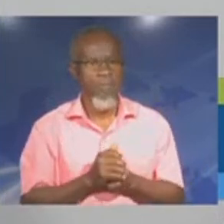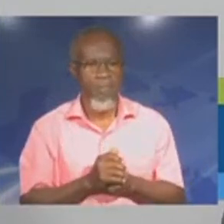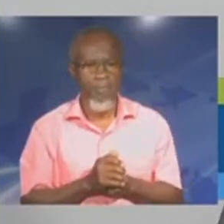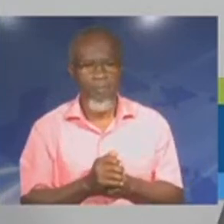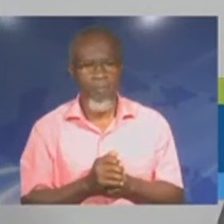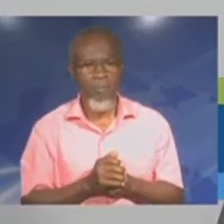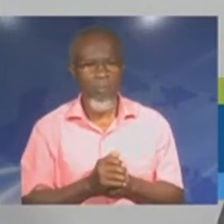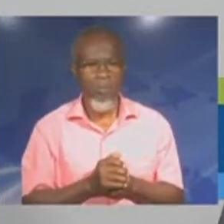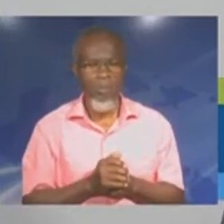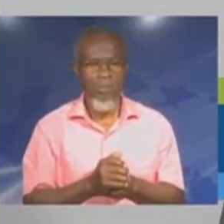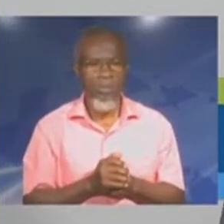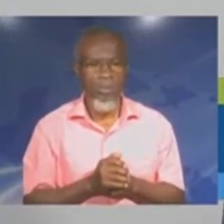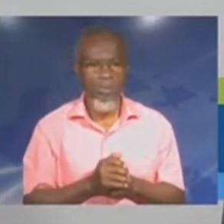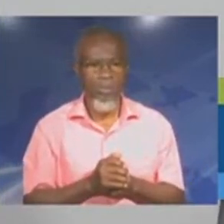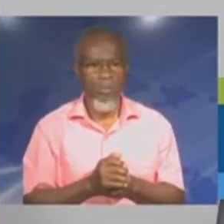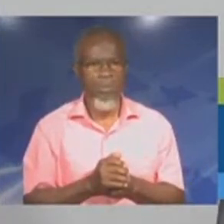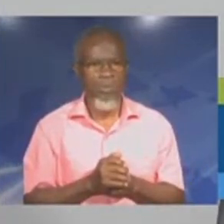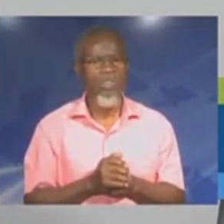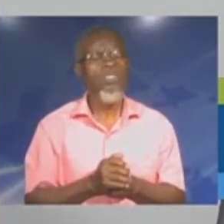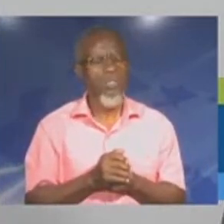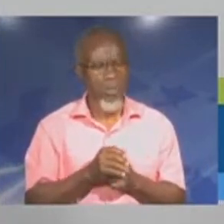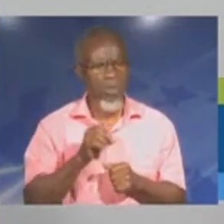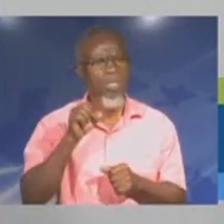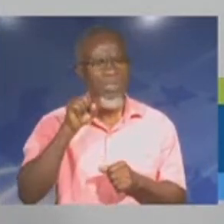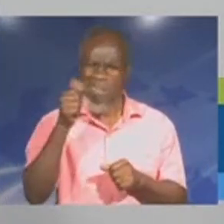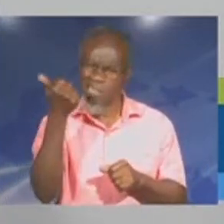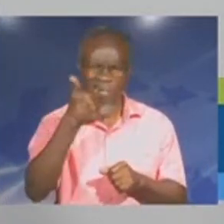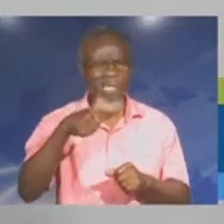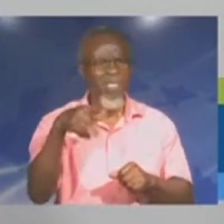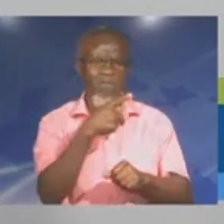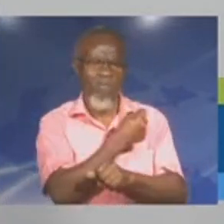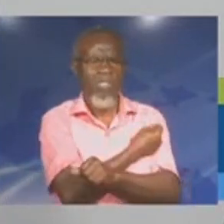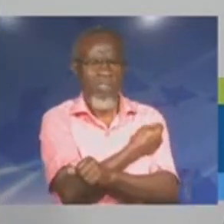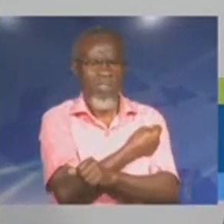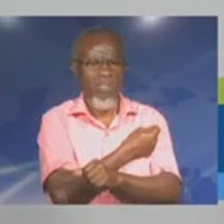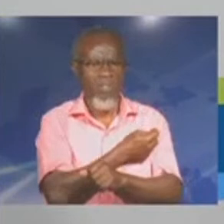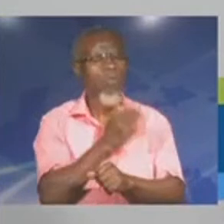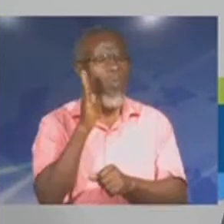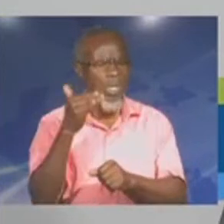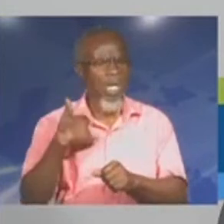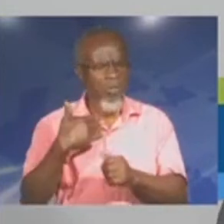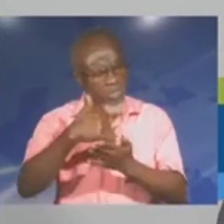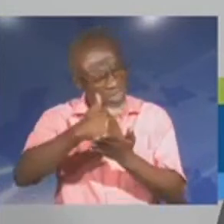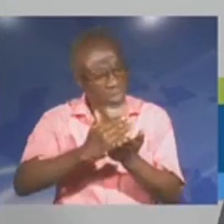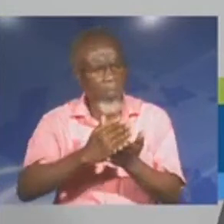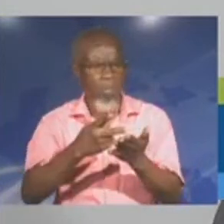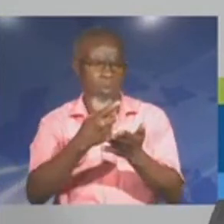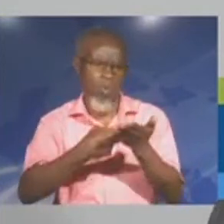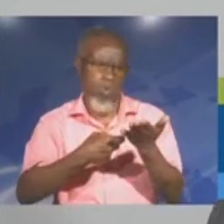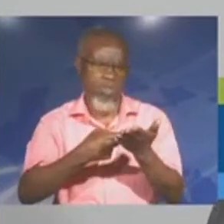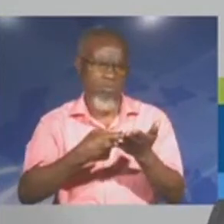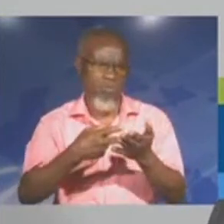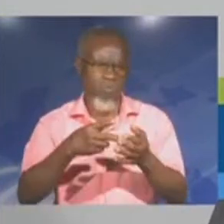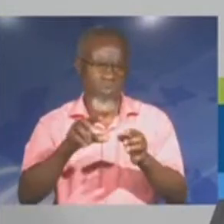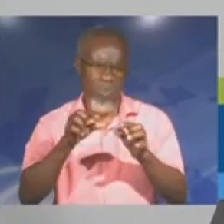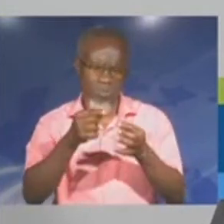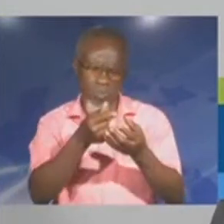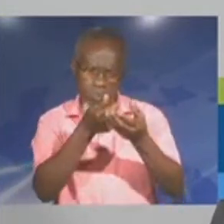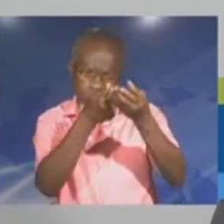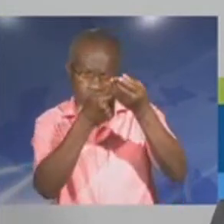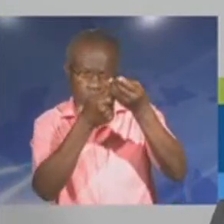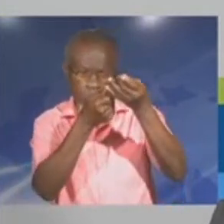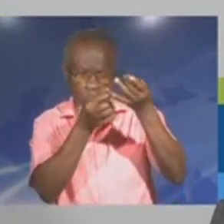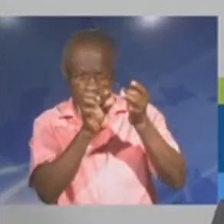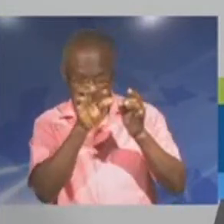non-COVID, there are the indirect costs like syringes, paying for staff, and so on, right? So that is so the vaccines